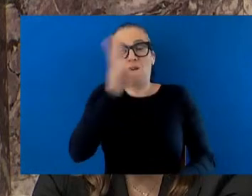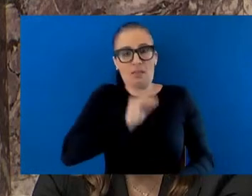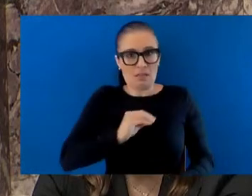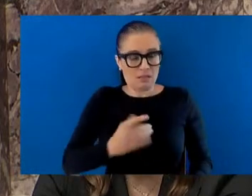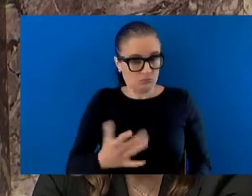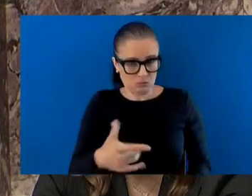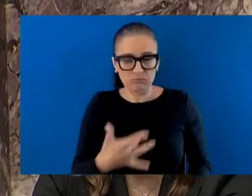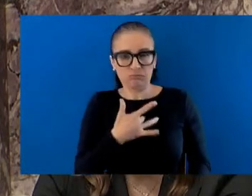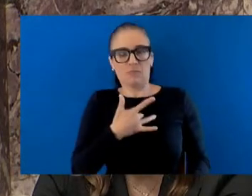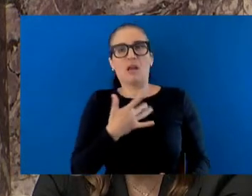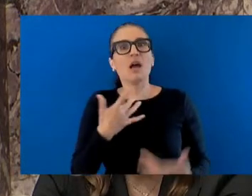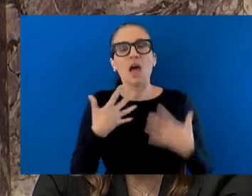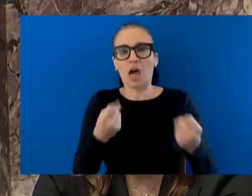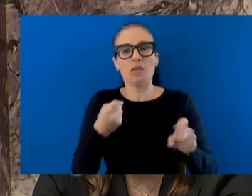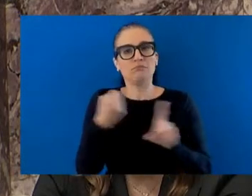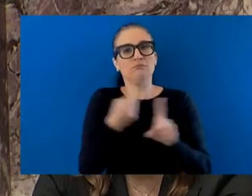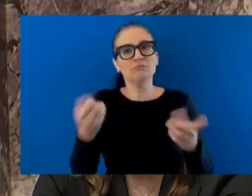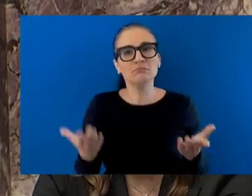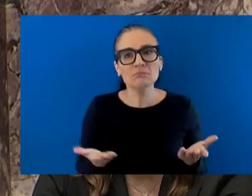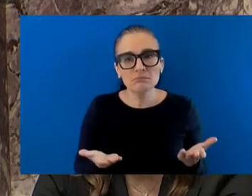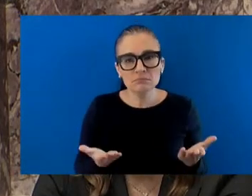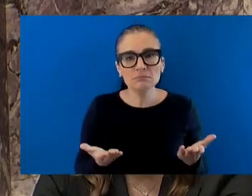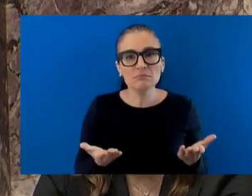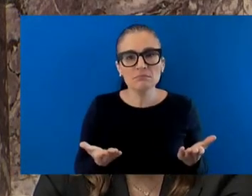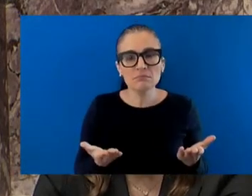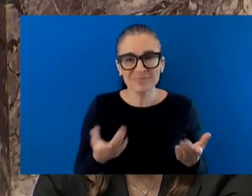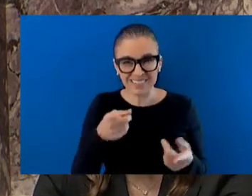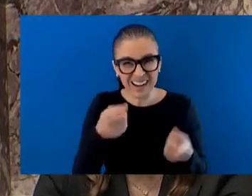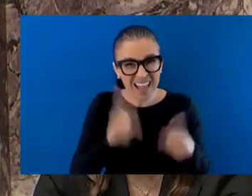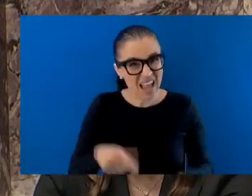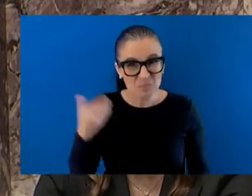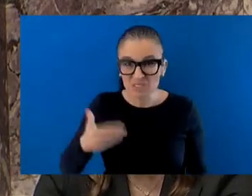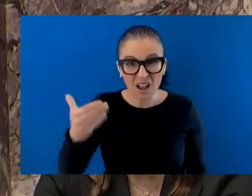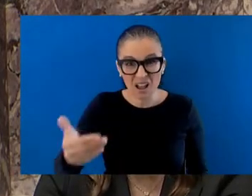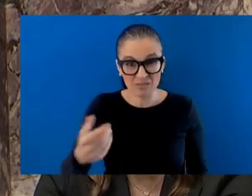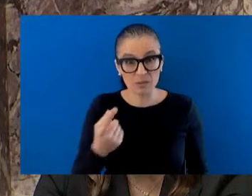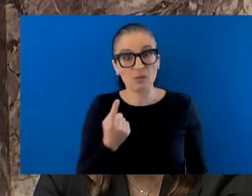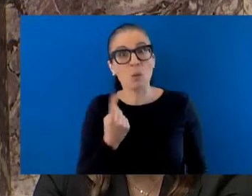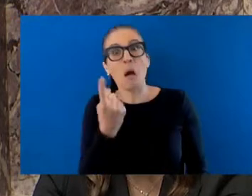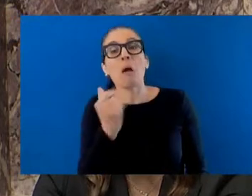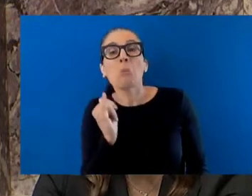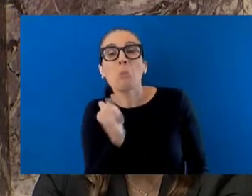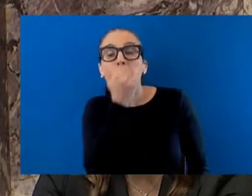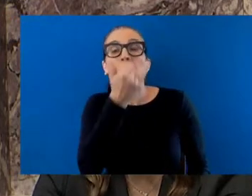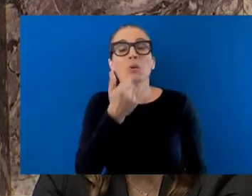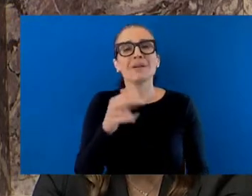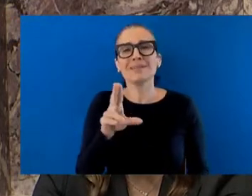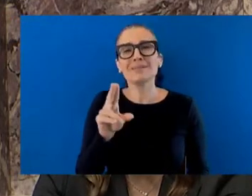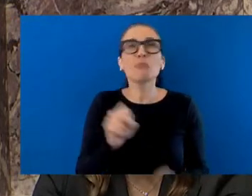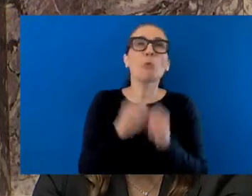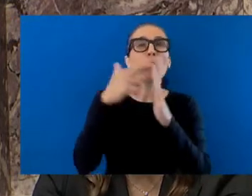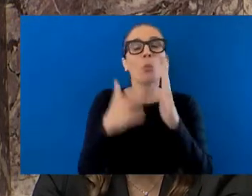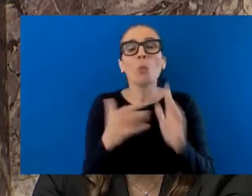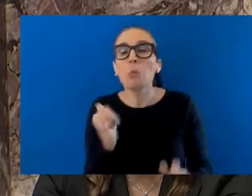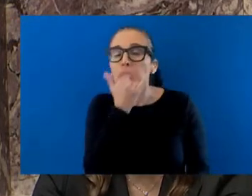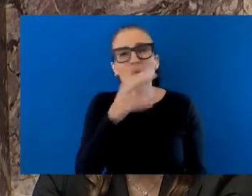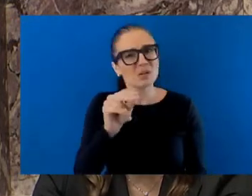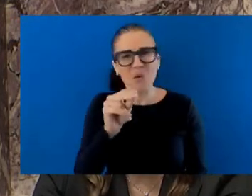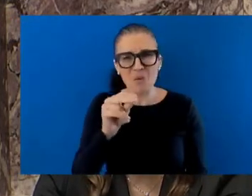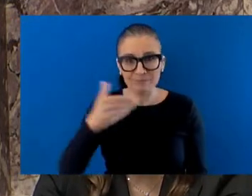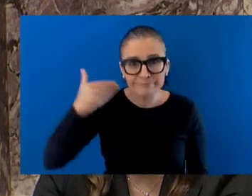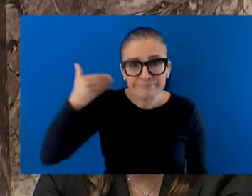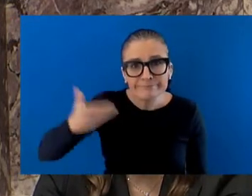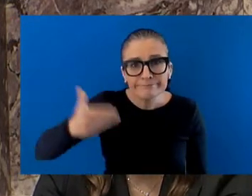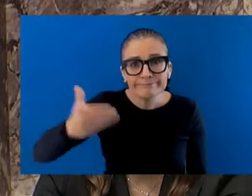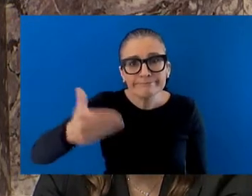rooms, it is facilitated. That is from nurse Robert LaBelle. How dare the minister callously dismiss